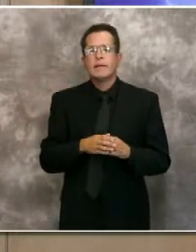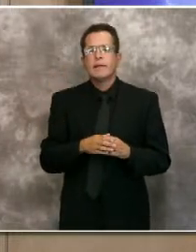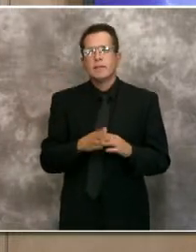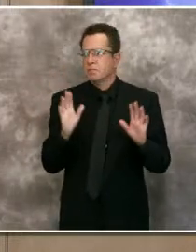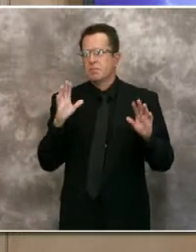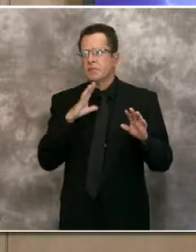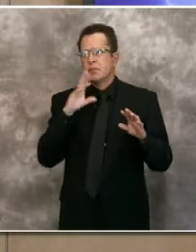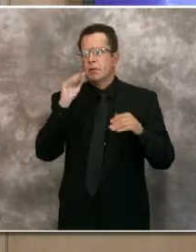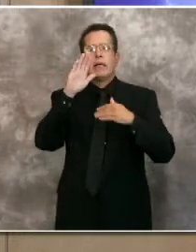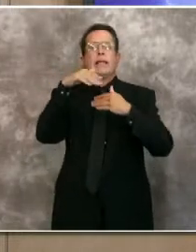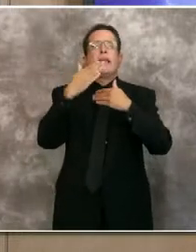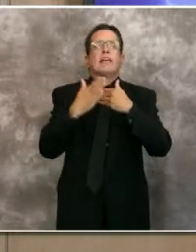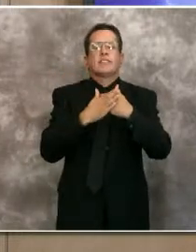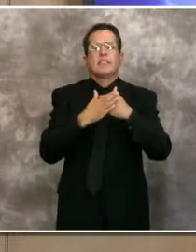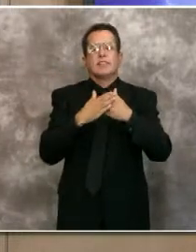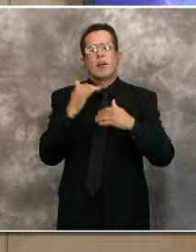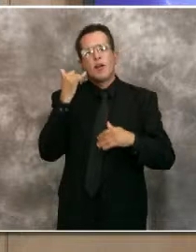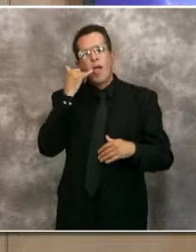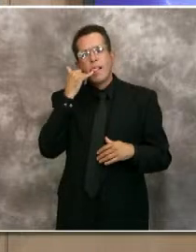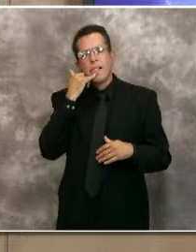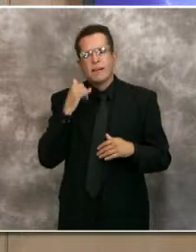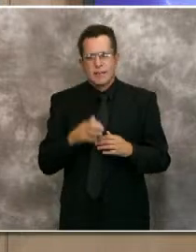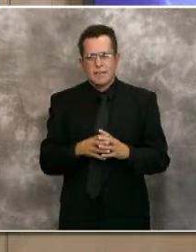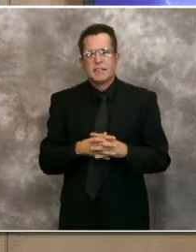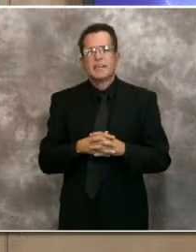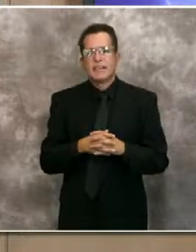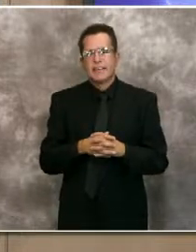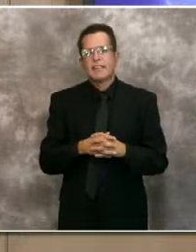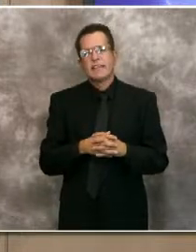Okay, let's go on to the next call.